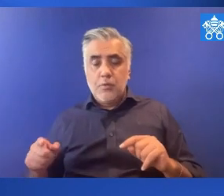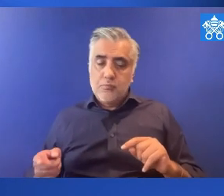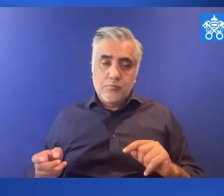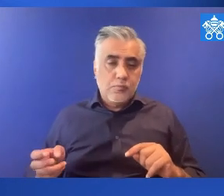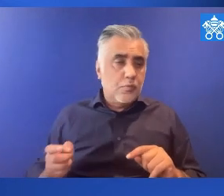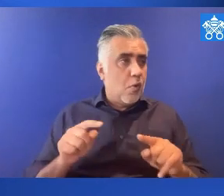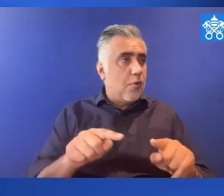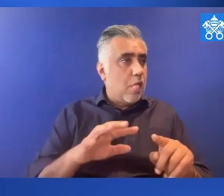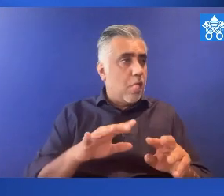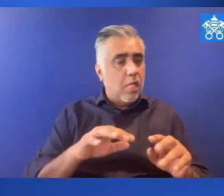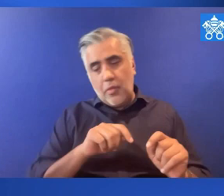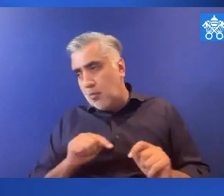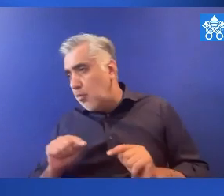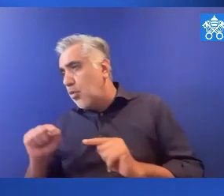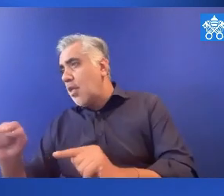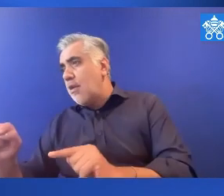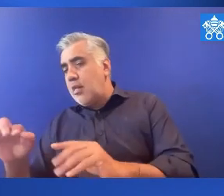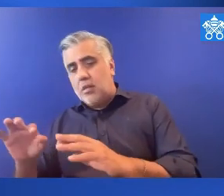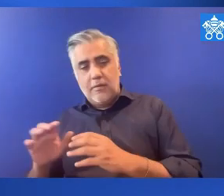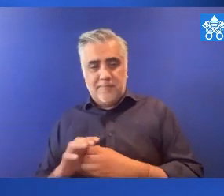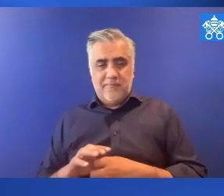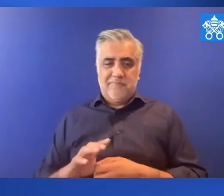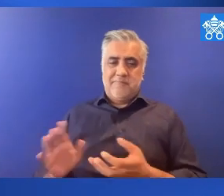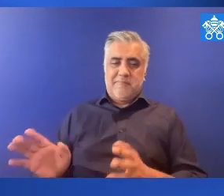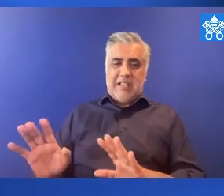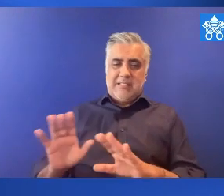and the children will look here and there,